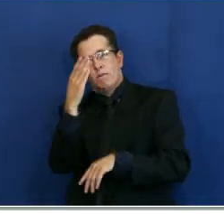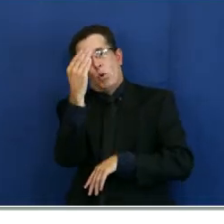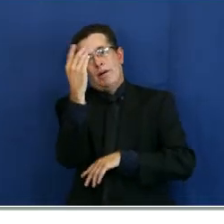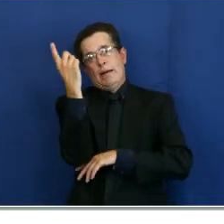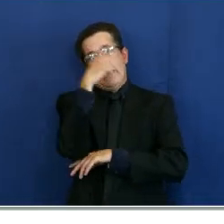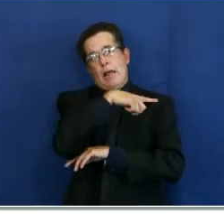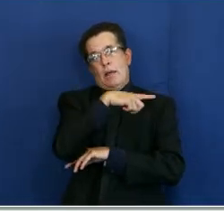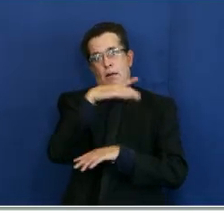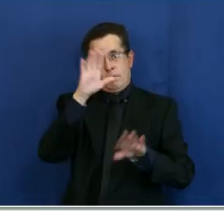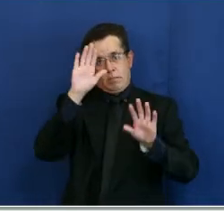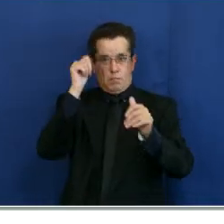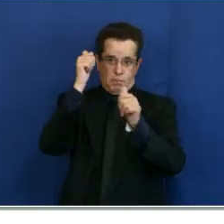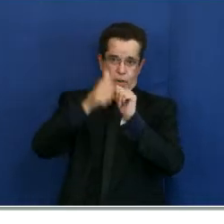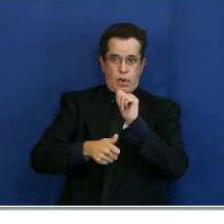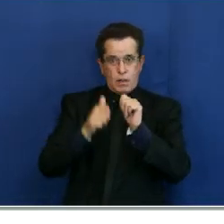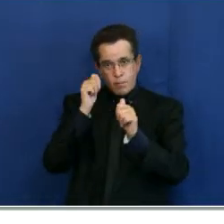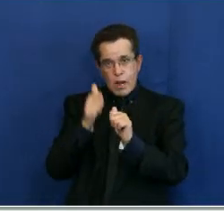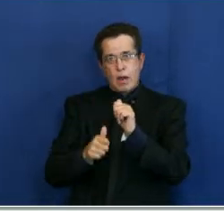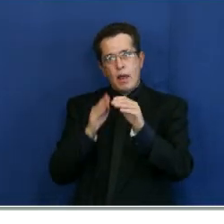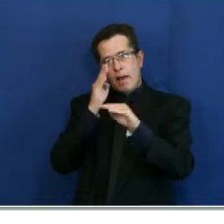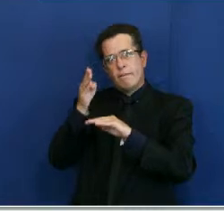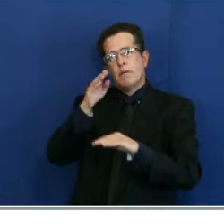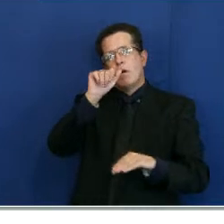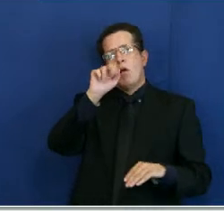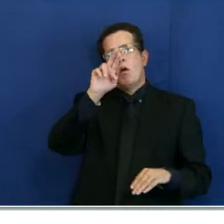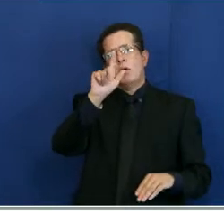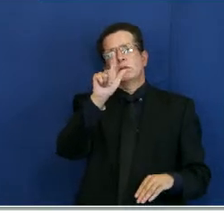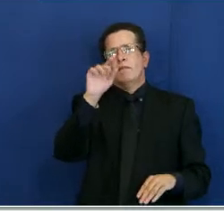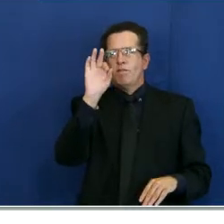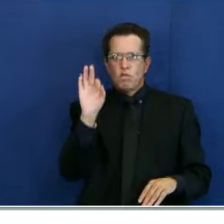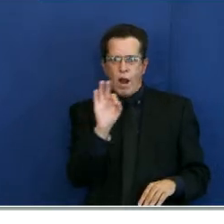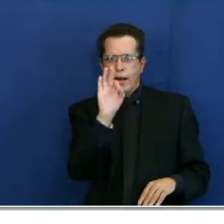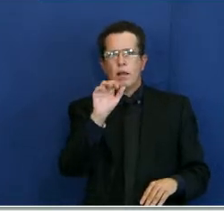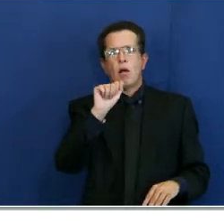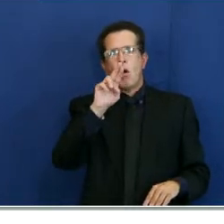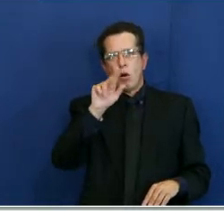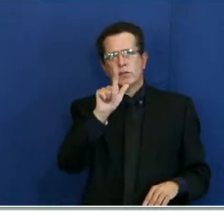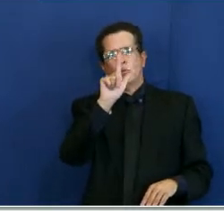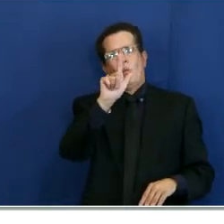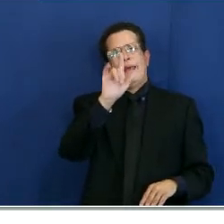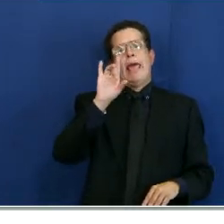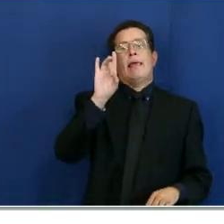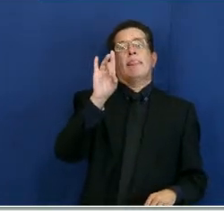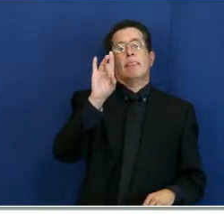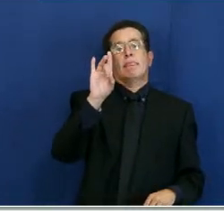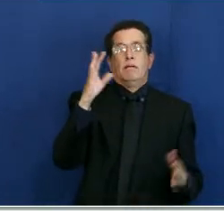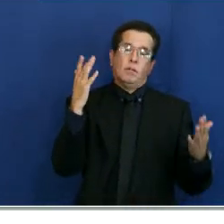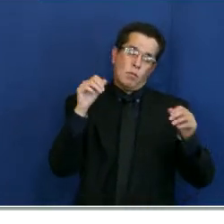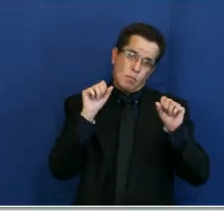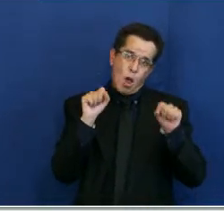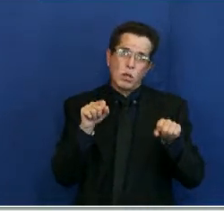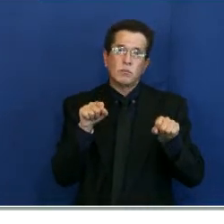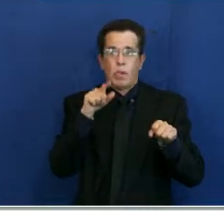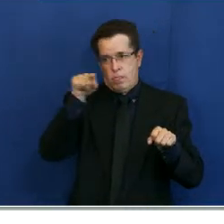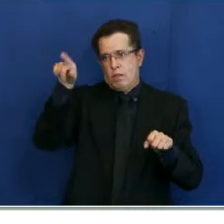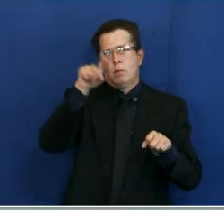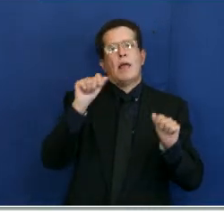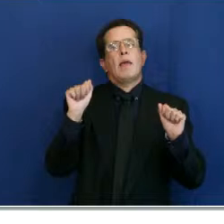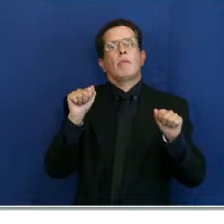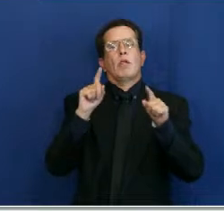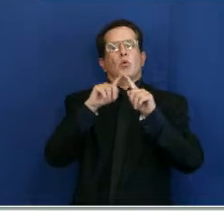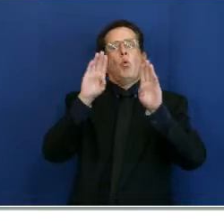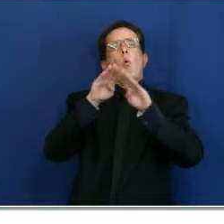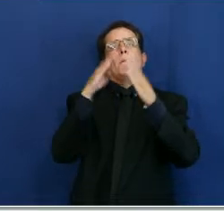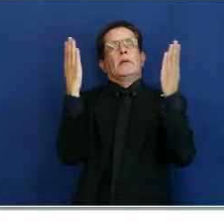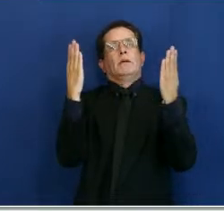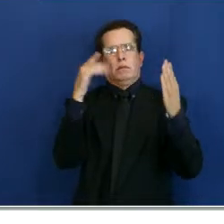14-day period, after Friday, August 28th, San Diego County schools should be able to open, and this